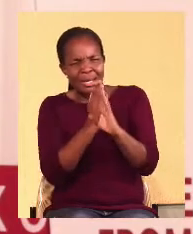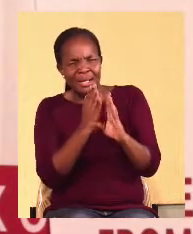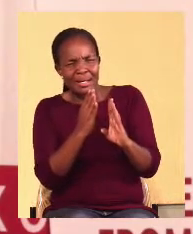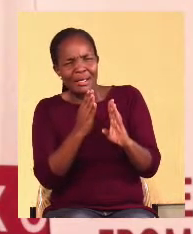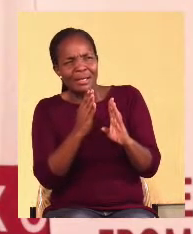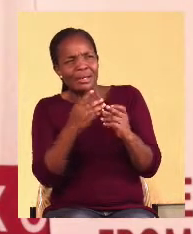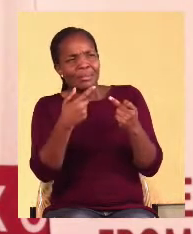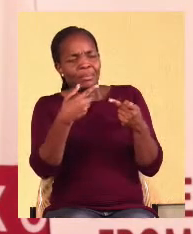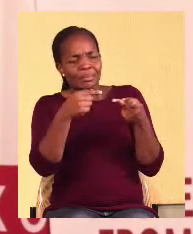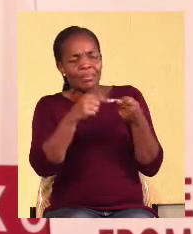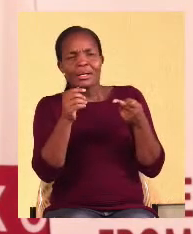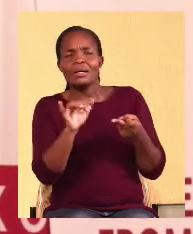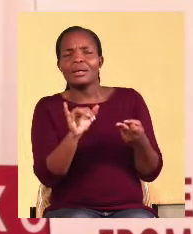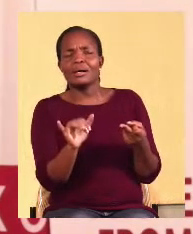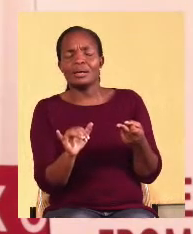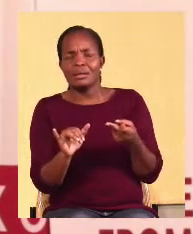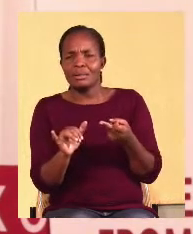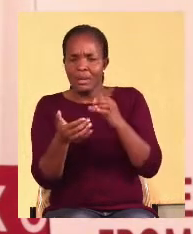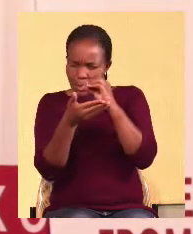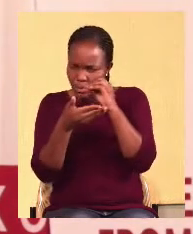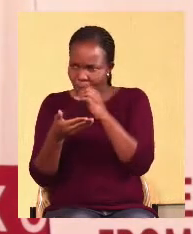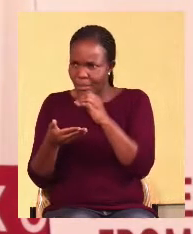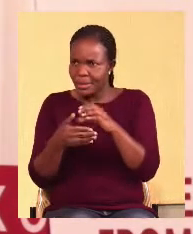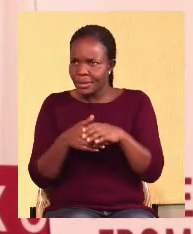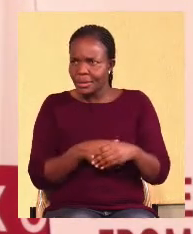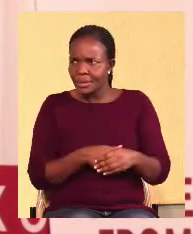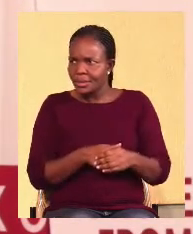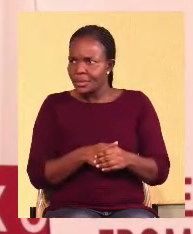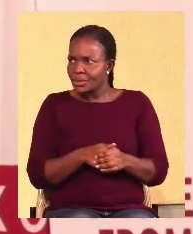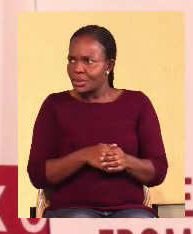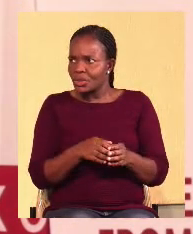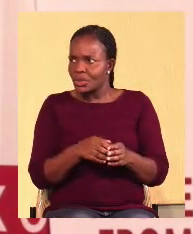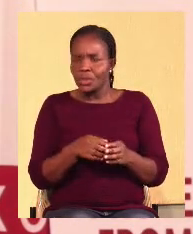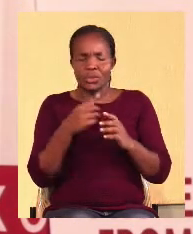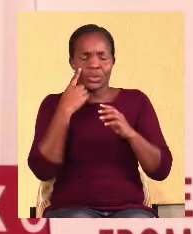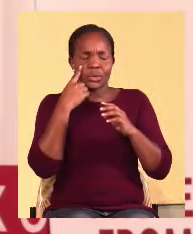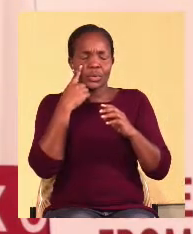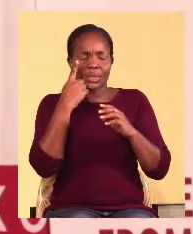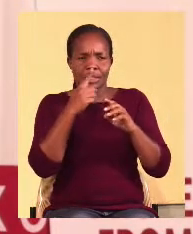we are looking at different type of cohorts.